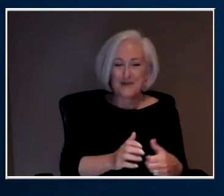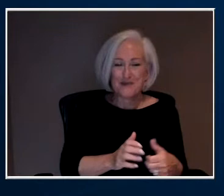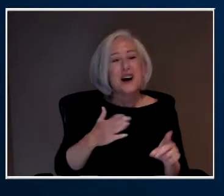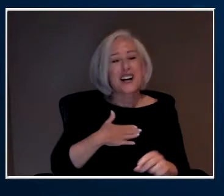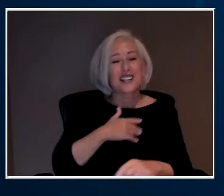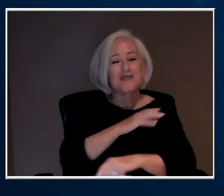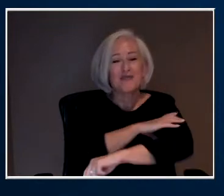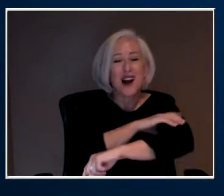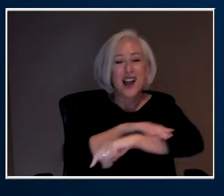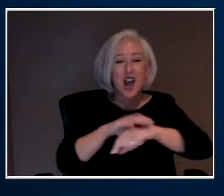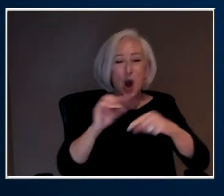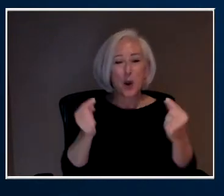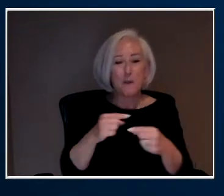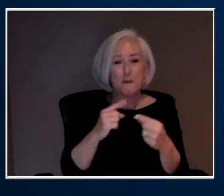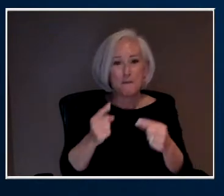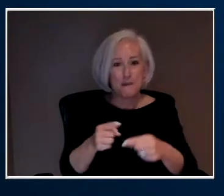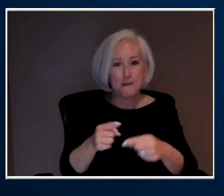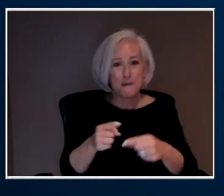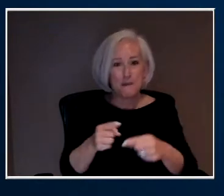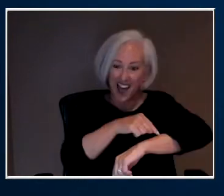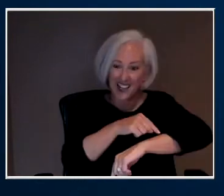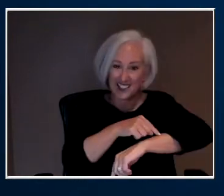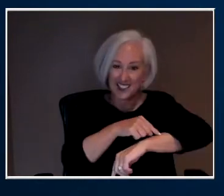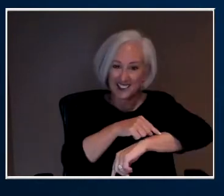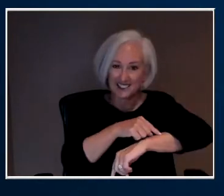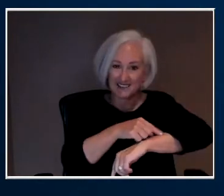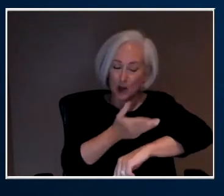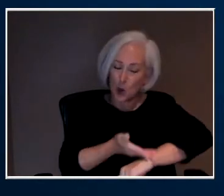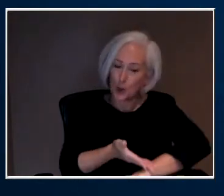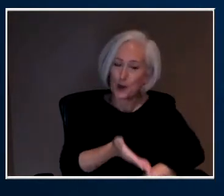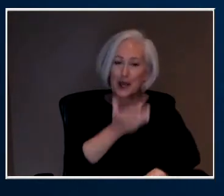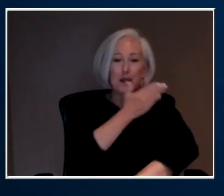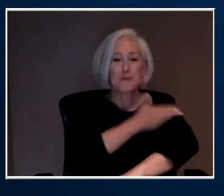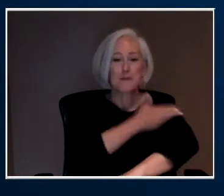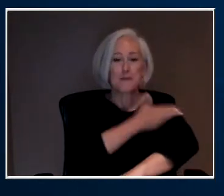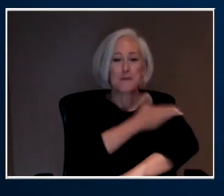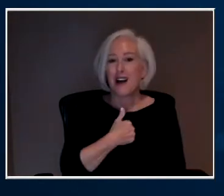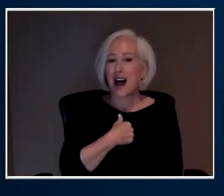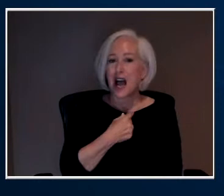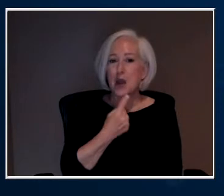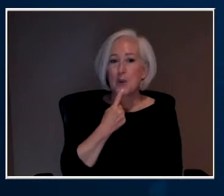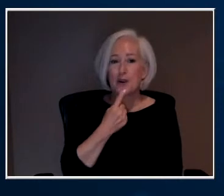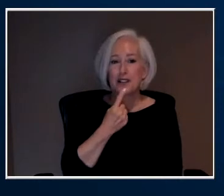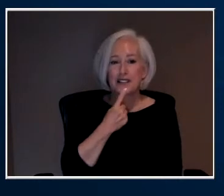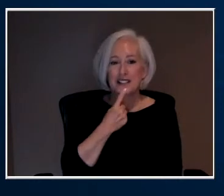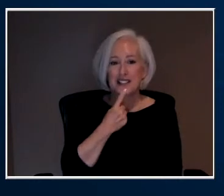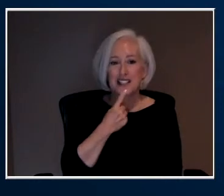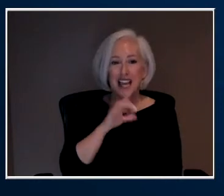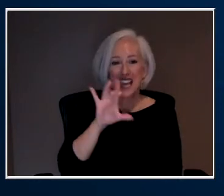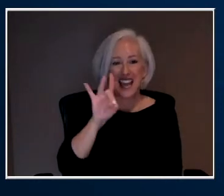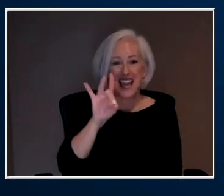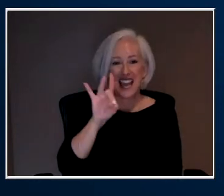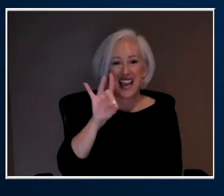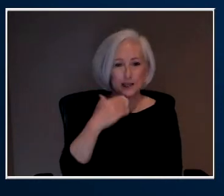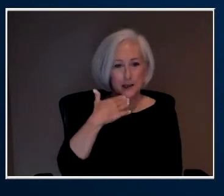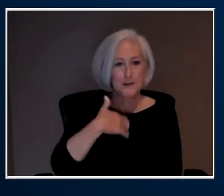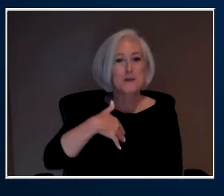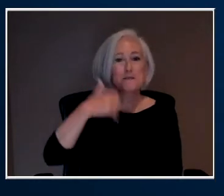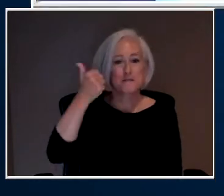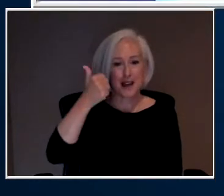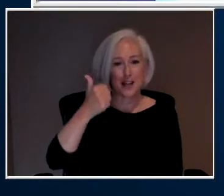arm pain is definitely improved, and I would put it at overall about 80%.